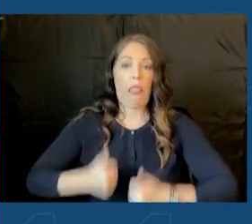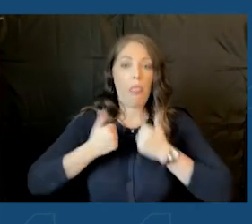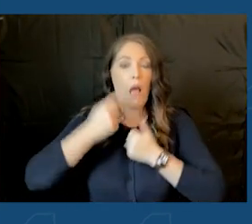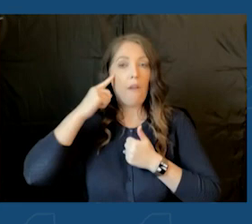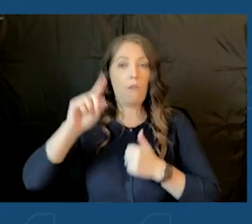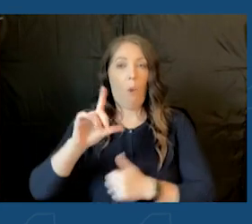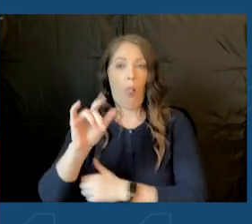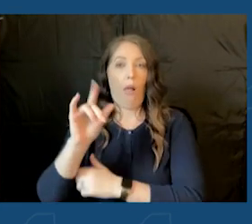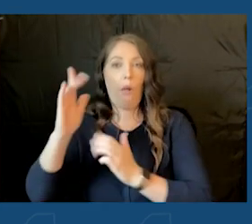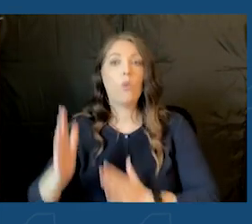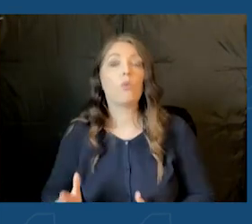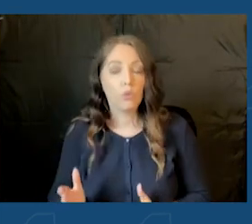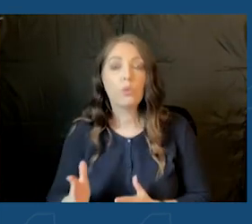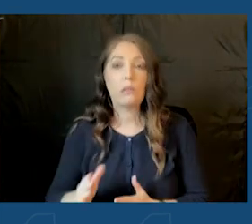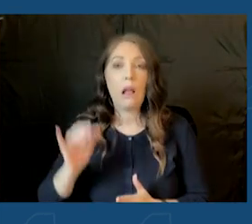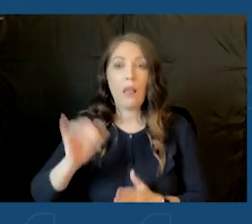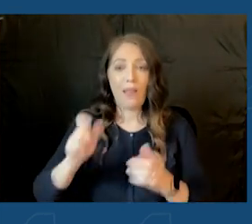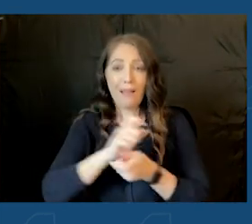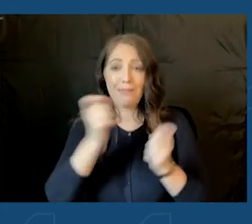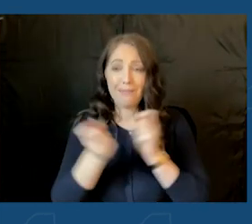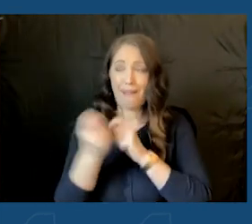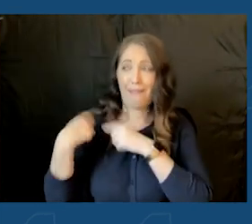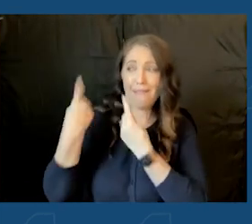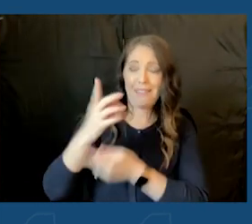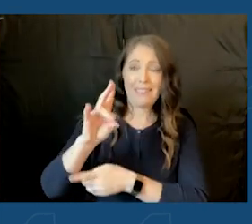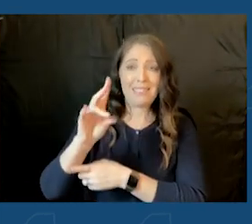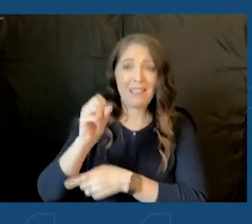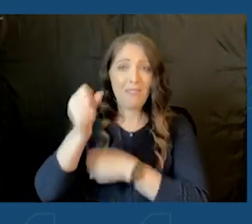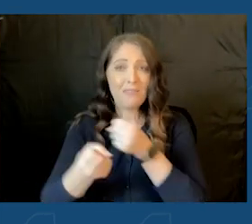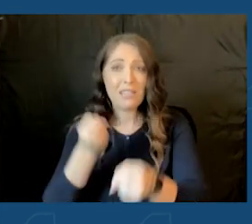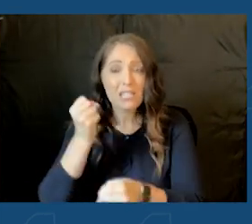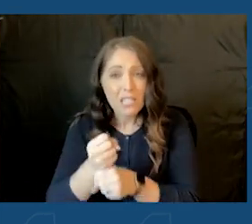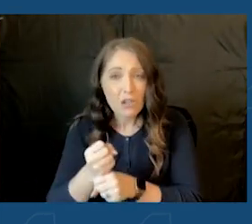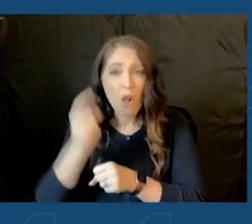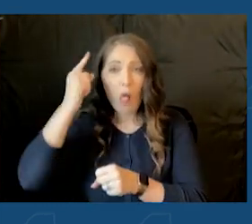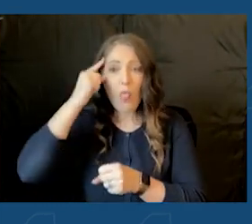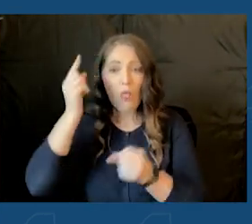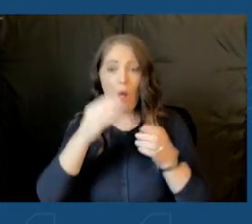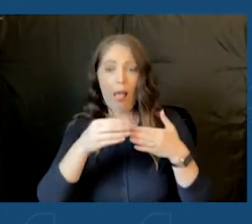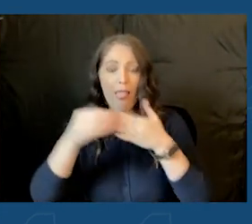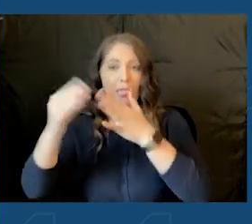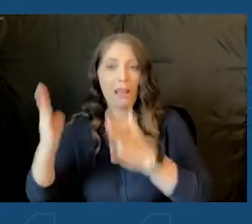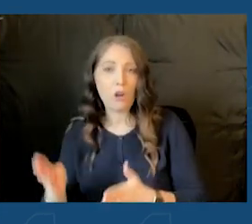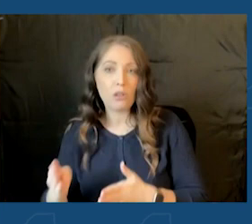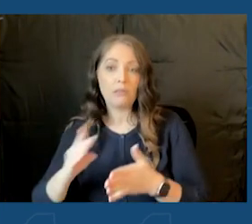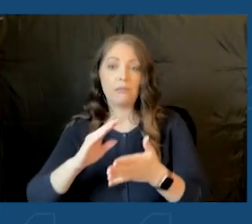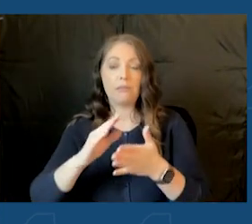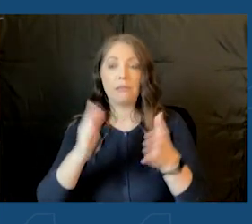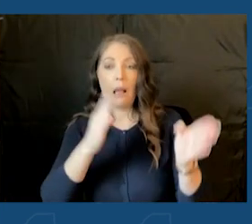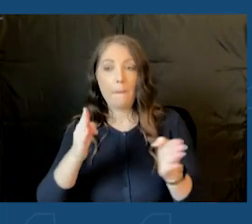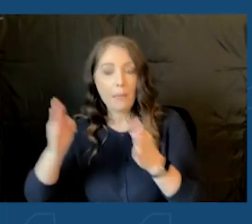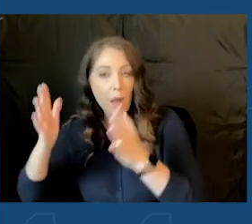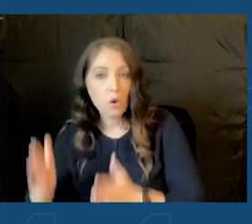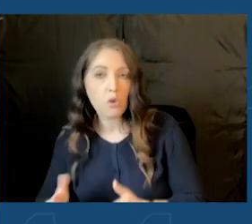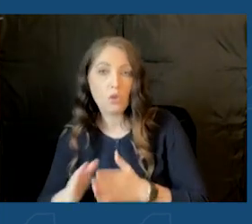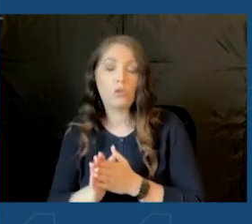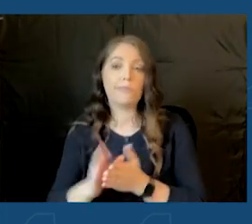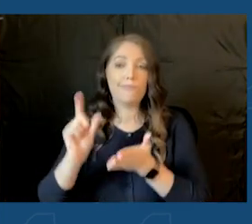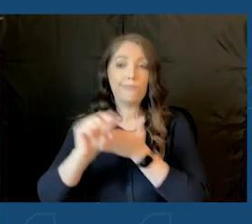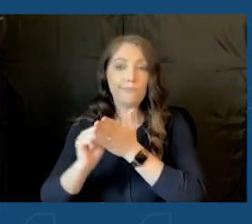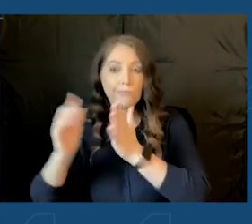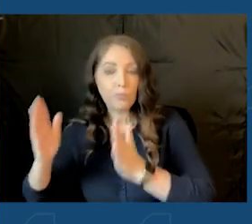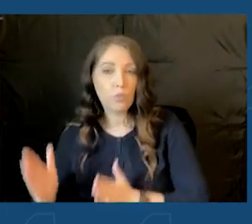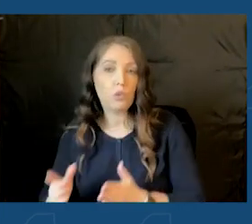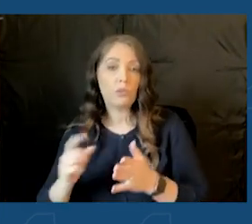change. For more than 70 years, thought leaders, including planners, editorialists at Newsday, nonprofits like the